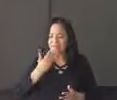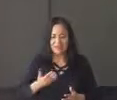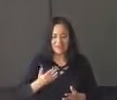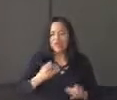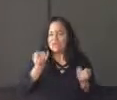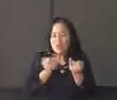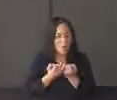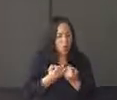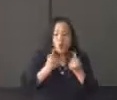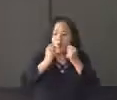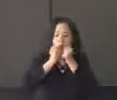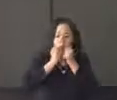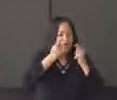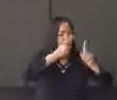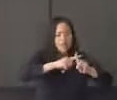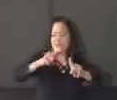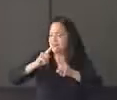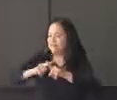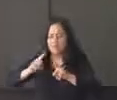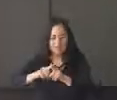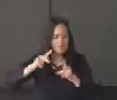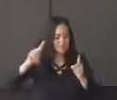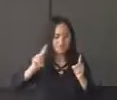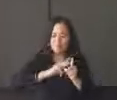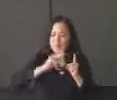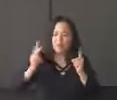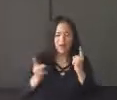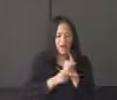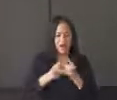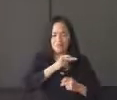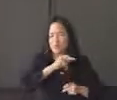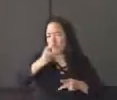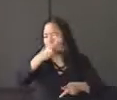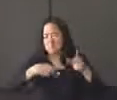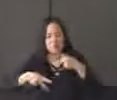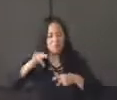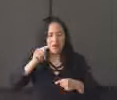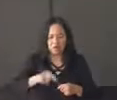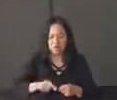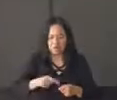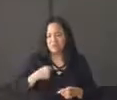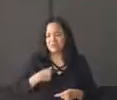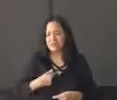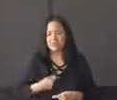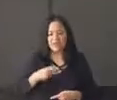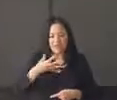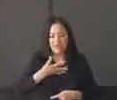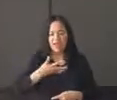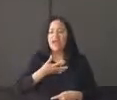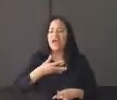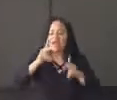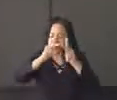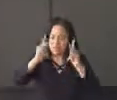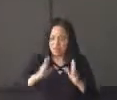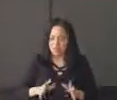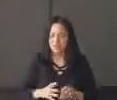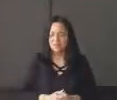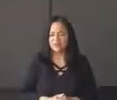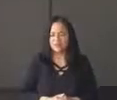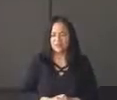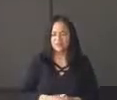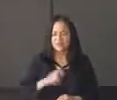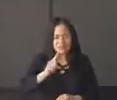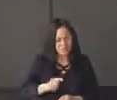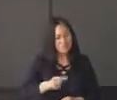we celebrate diversity. This is a discourse that we have in the Council. We think it's fundamental to